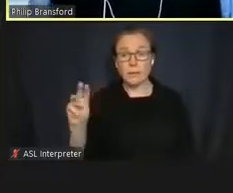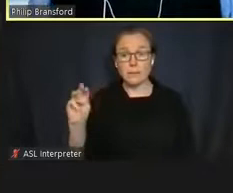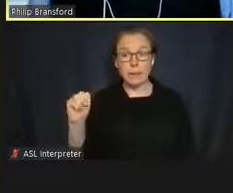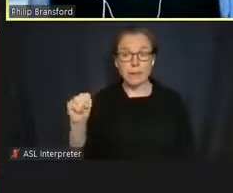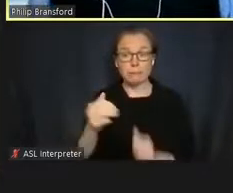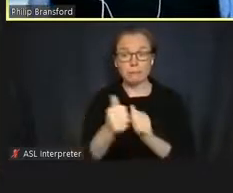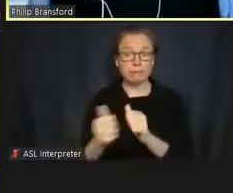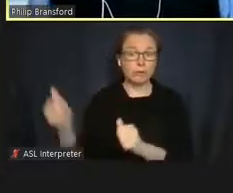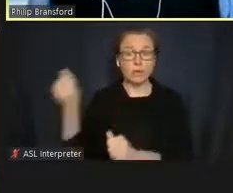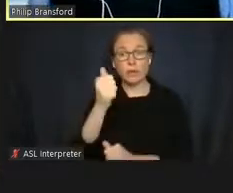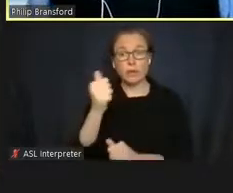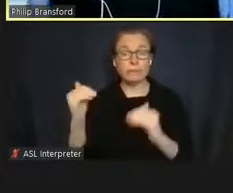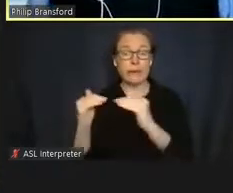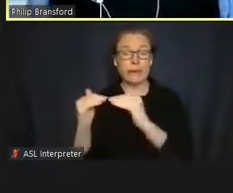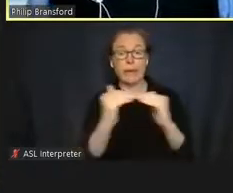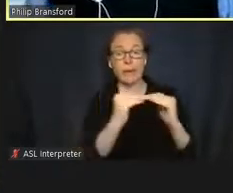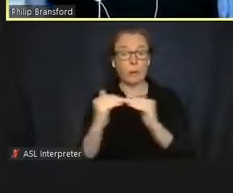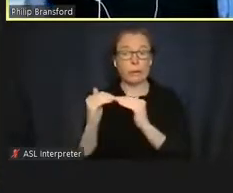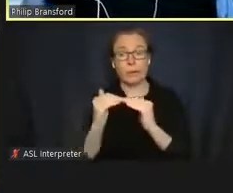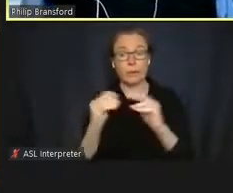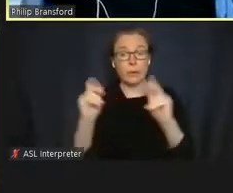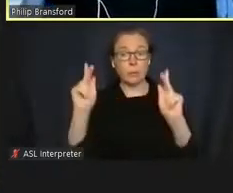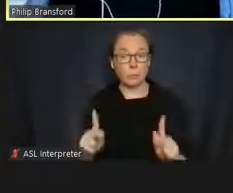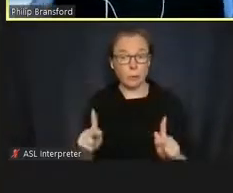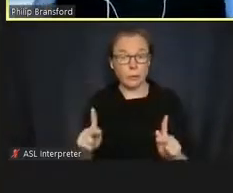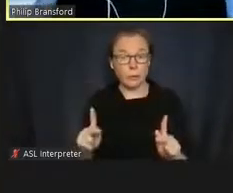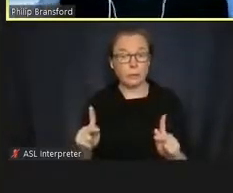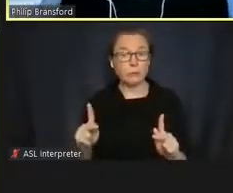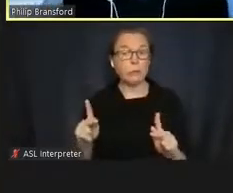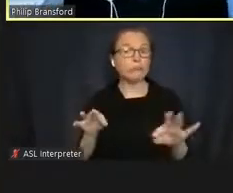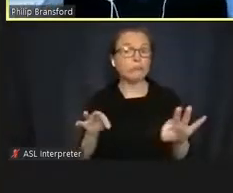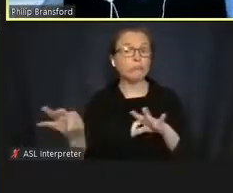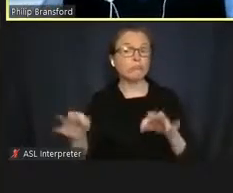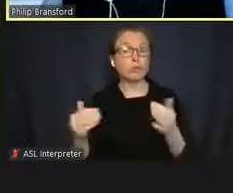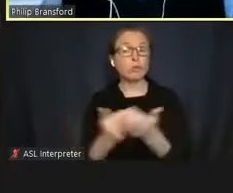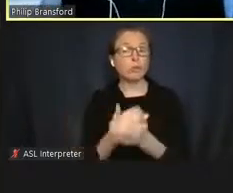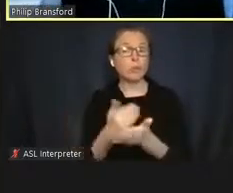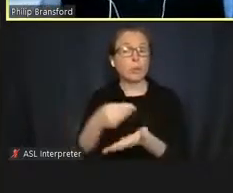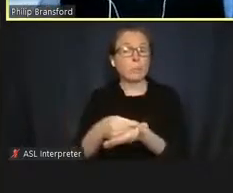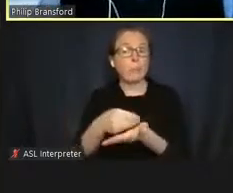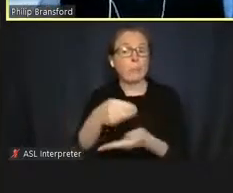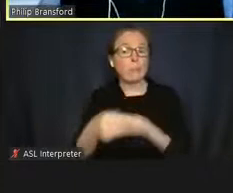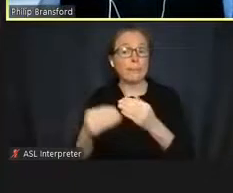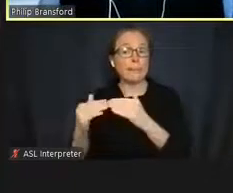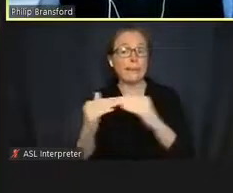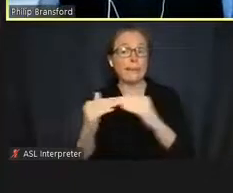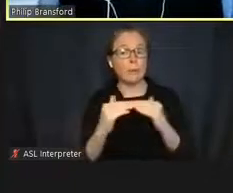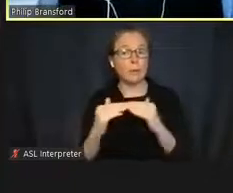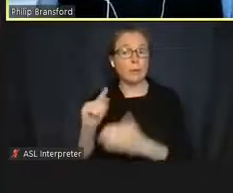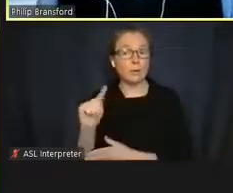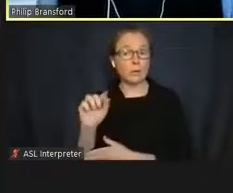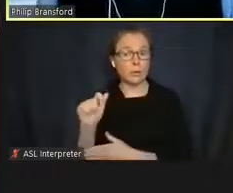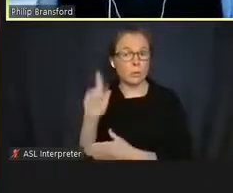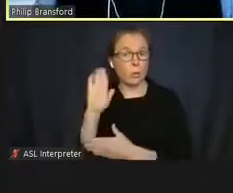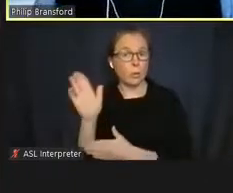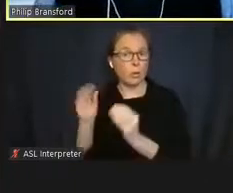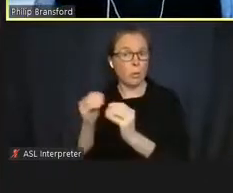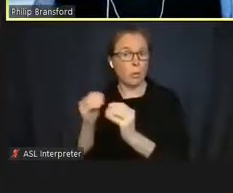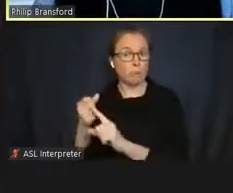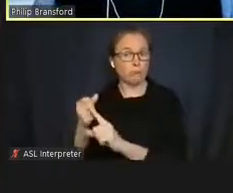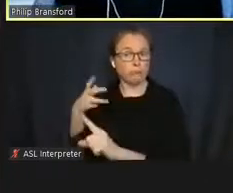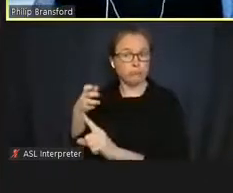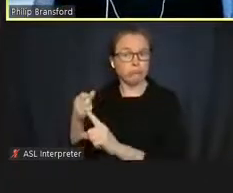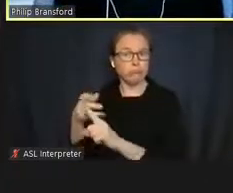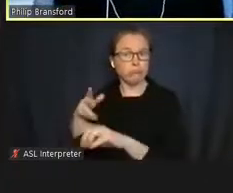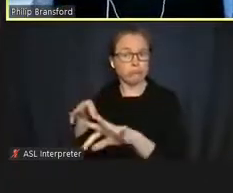about a new, what we call a budget equity tool that we will talk about and explain. And after